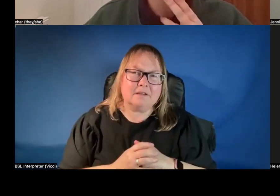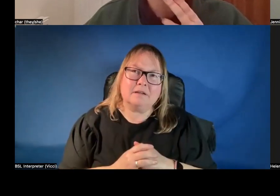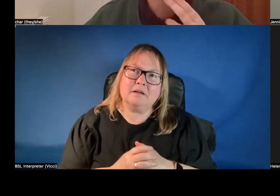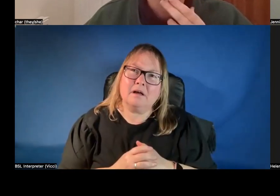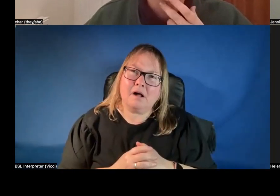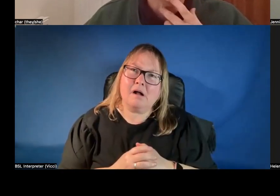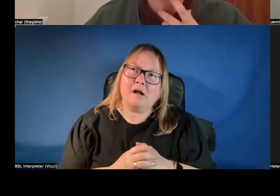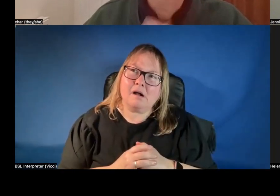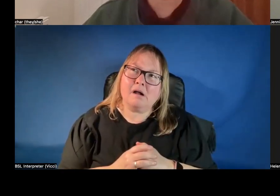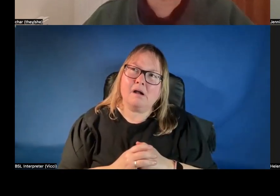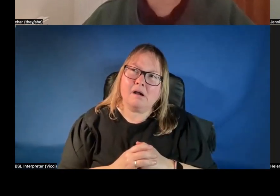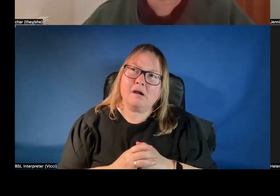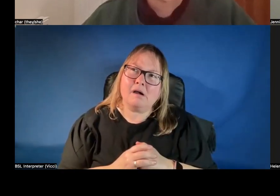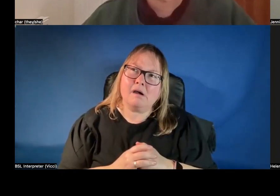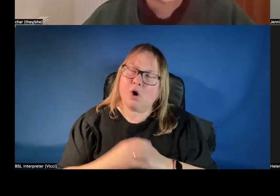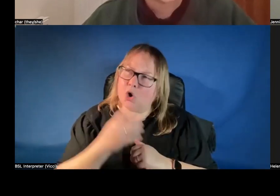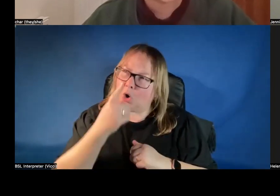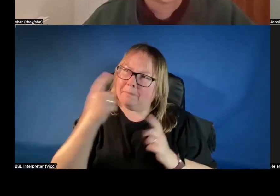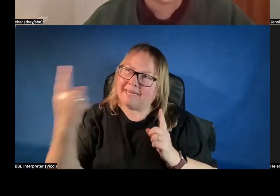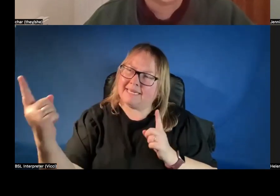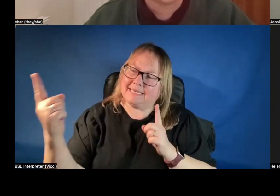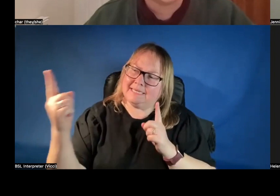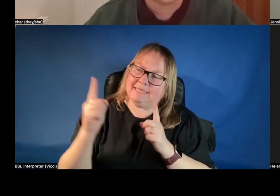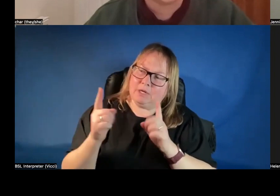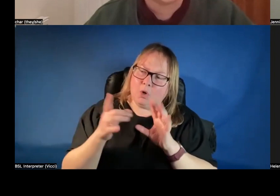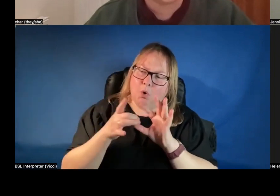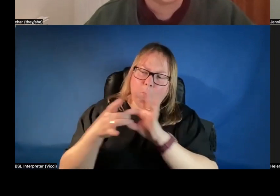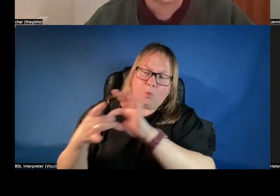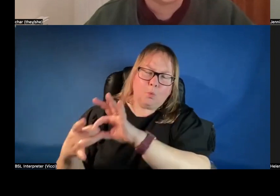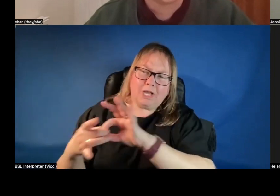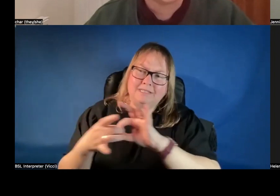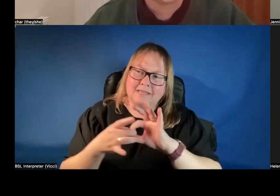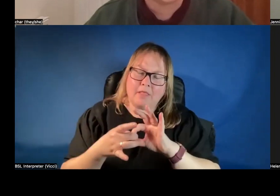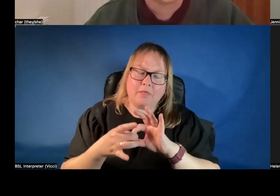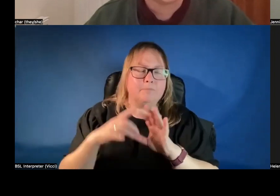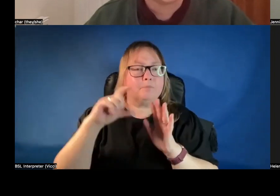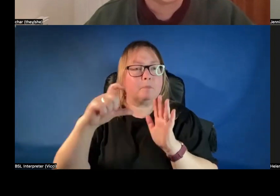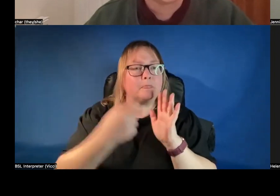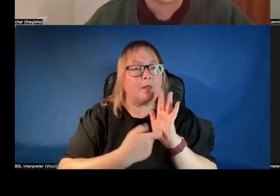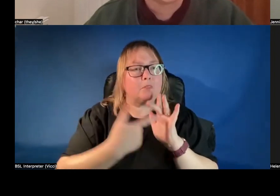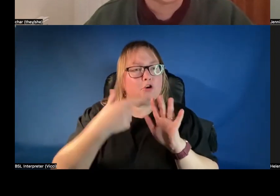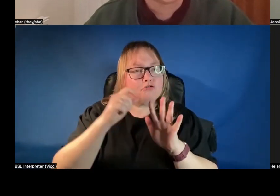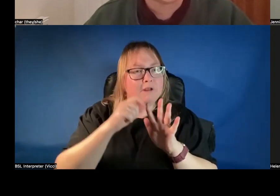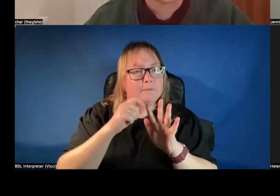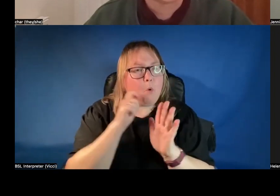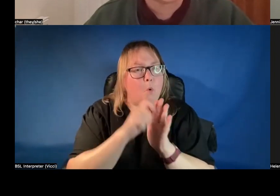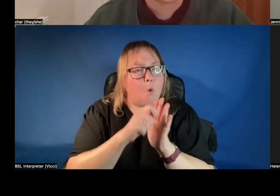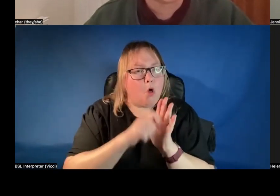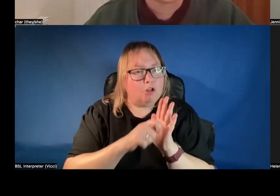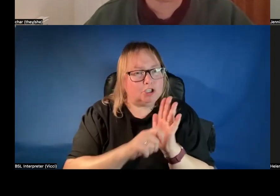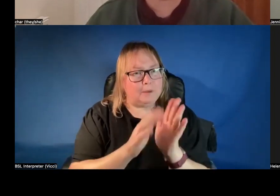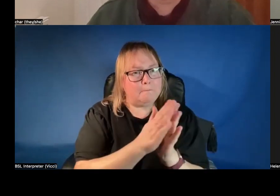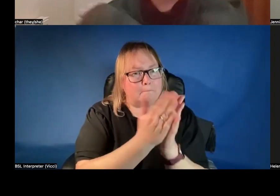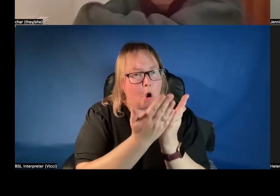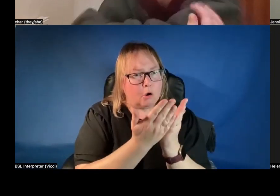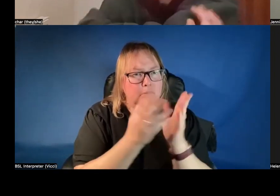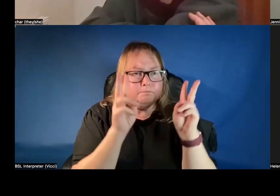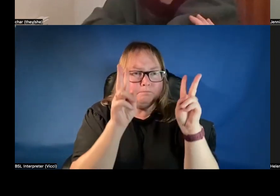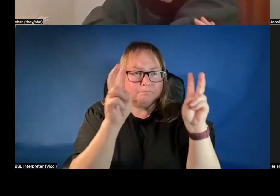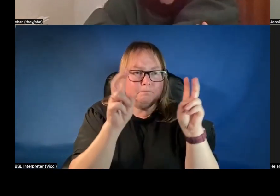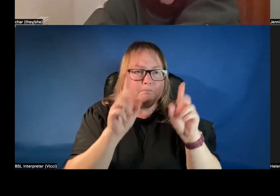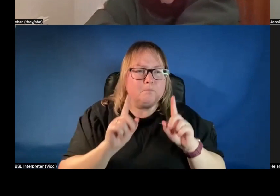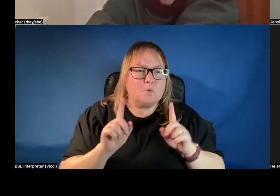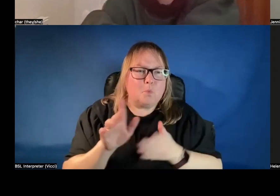with other people. So I think that, and in the Crip authorship book, there's that question about there's that whole topic about waiting for